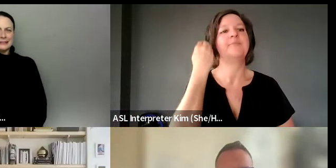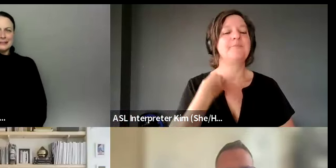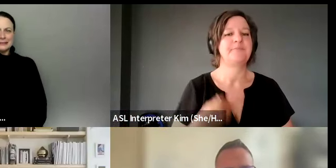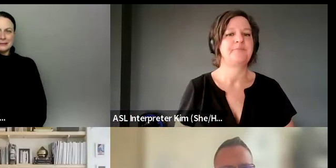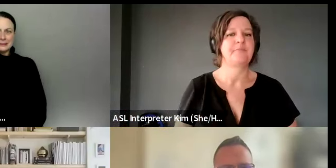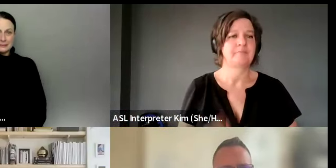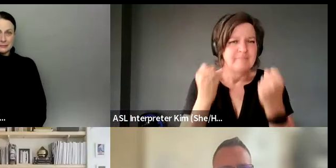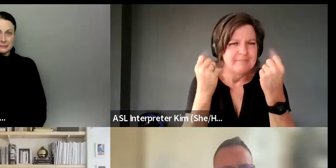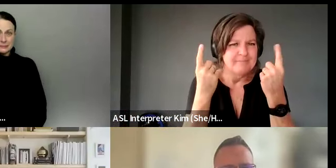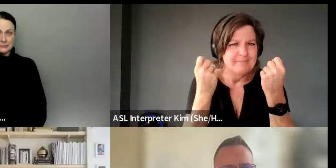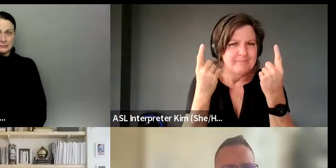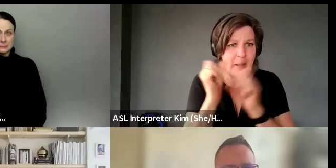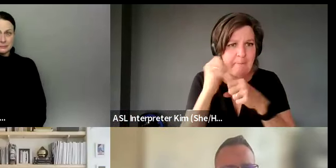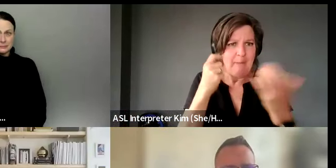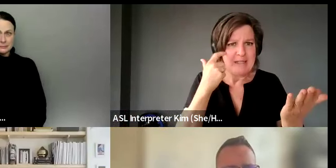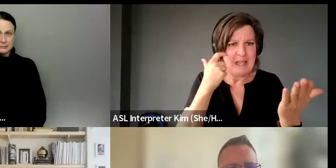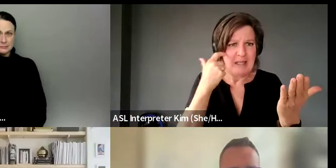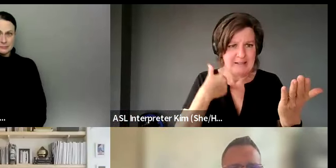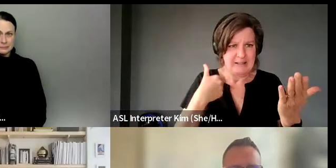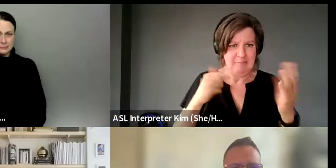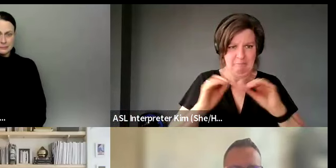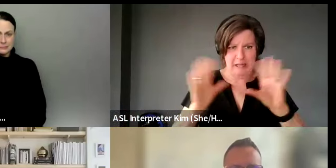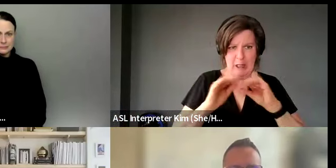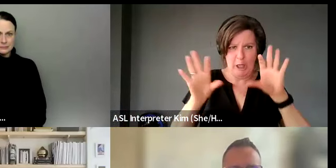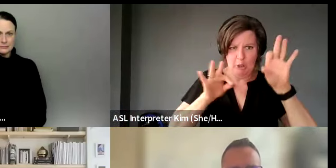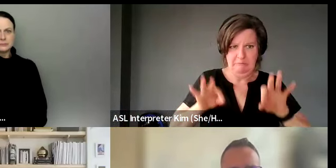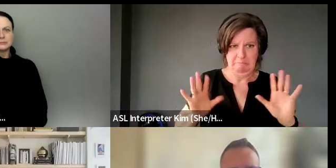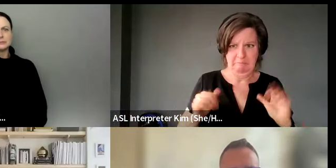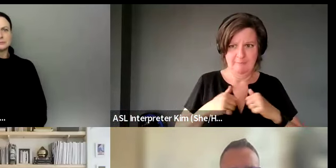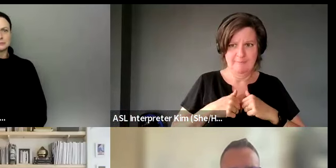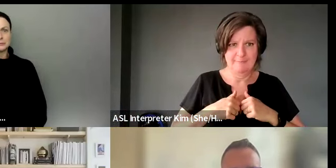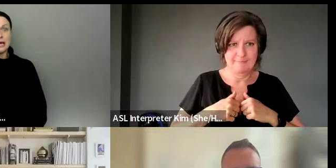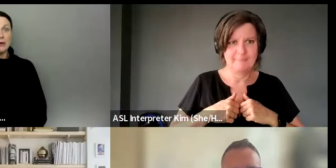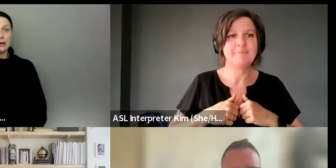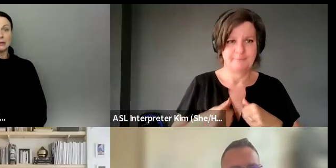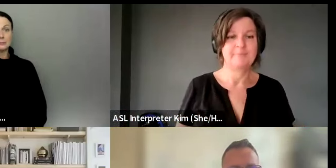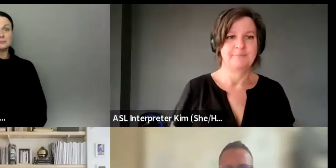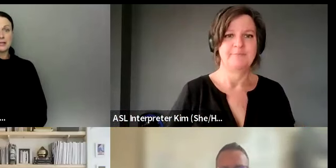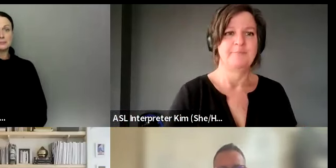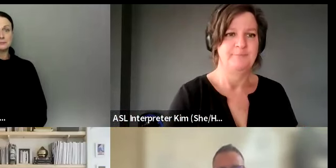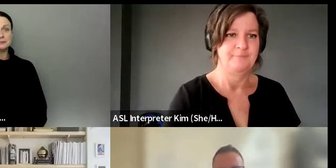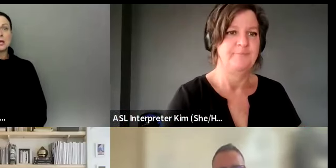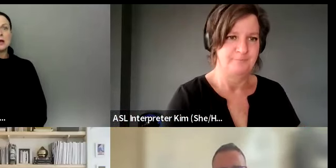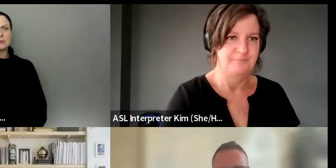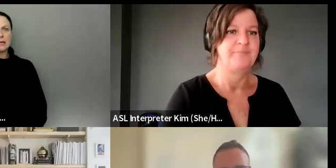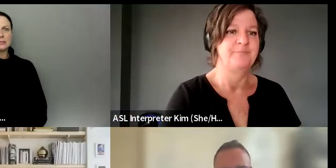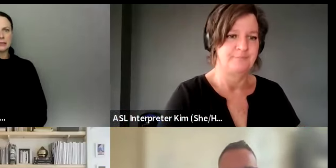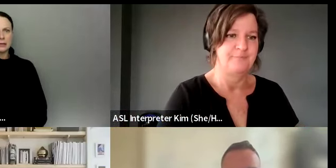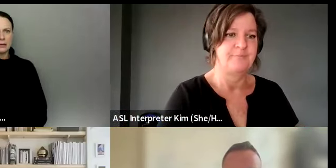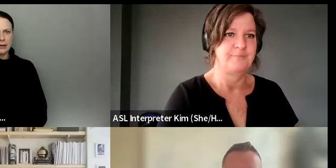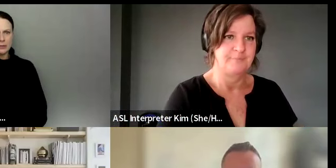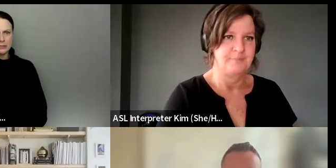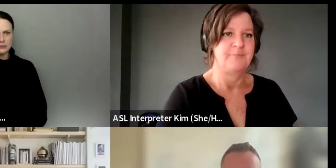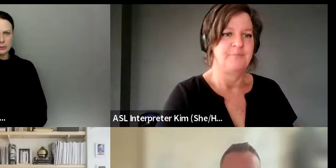does that make sense? Like, is it clear what it's supposed to be? Yeah. Oh, yeah. Clear. Thanks. Yeah. For me, it's